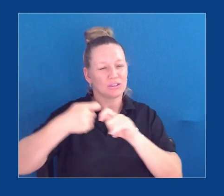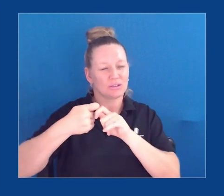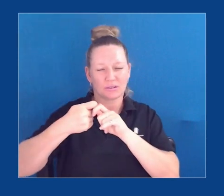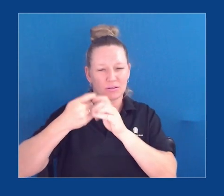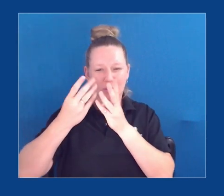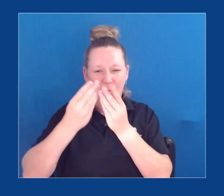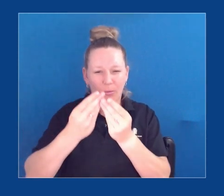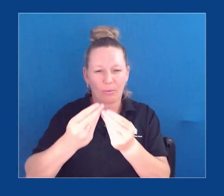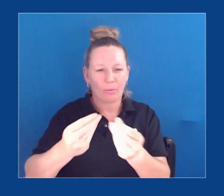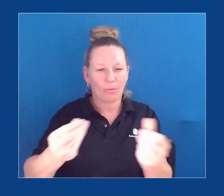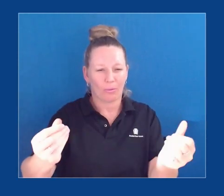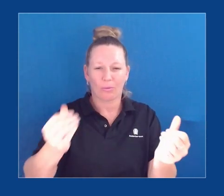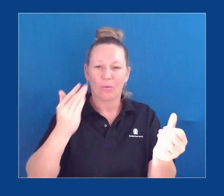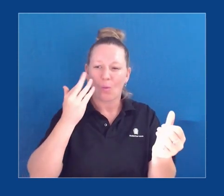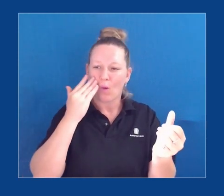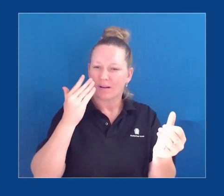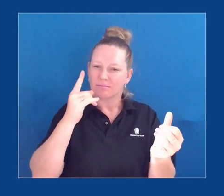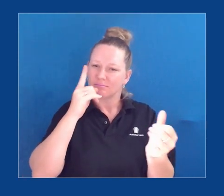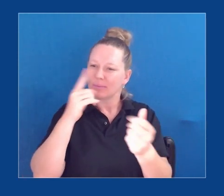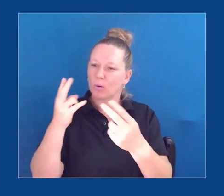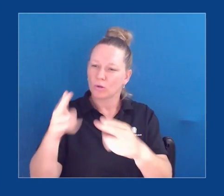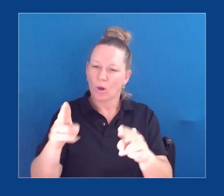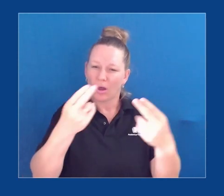we also understood the significance of this